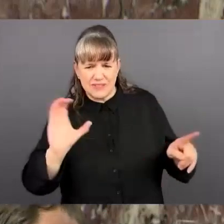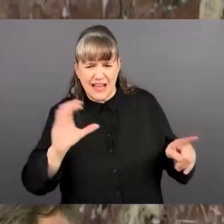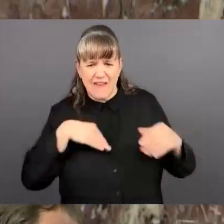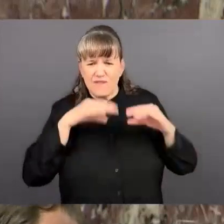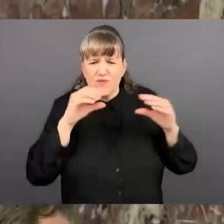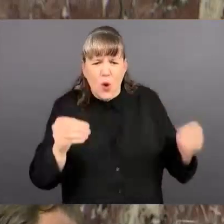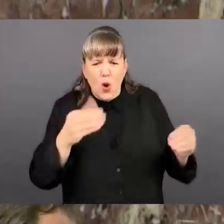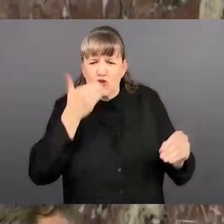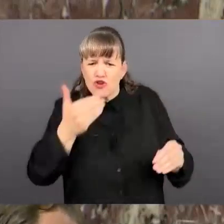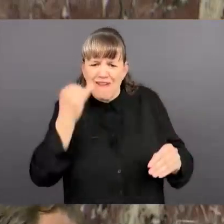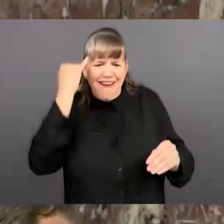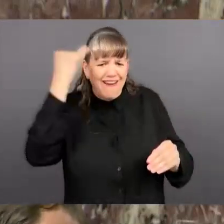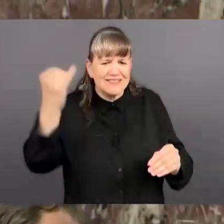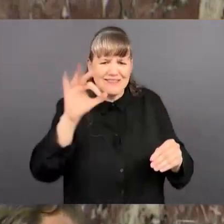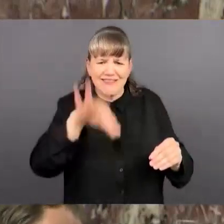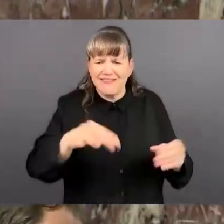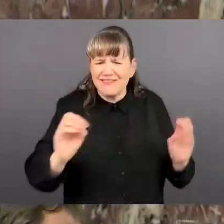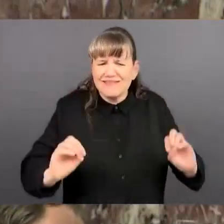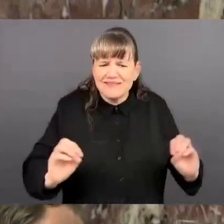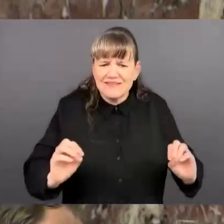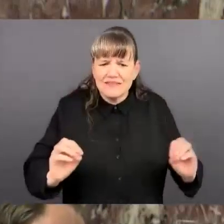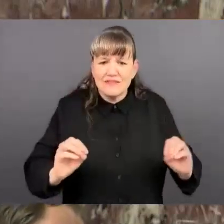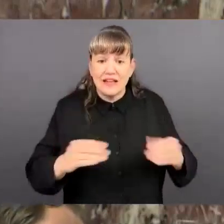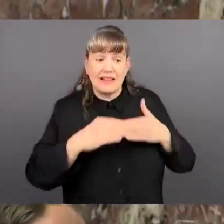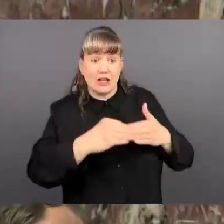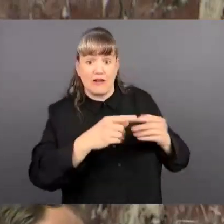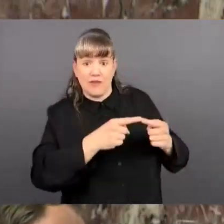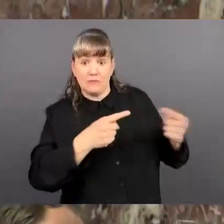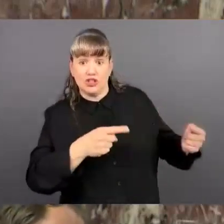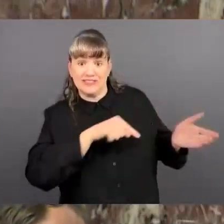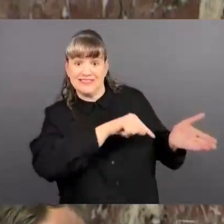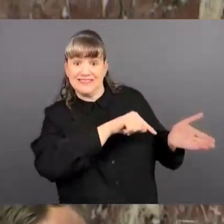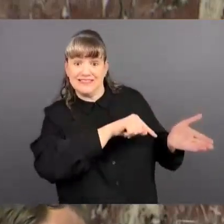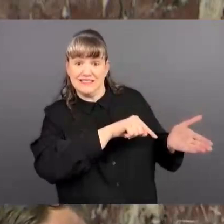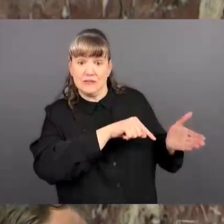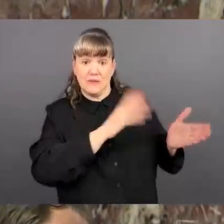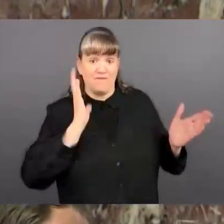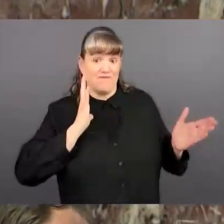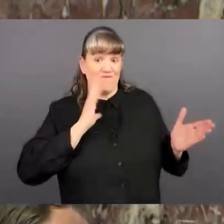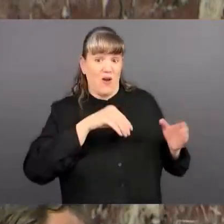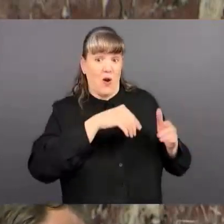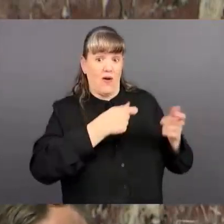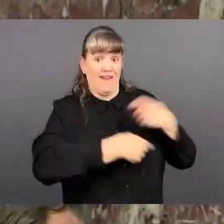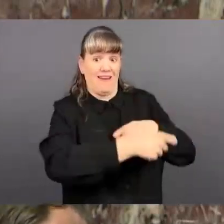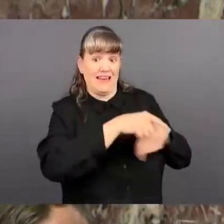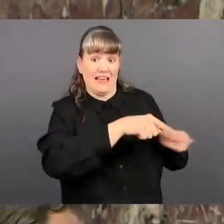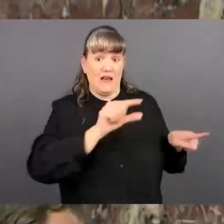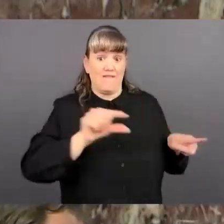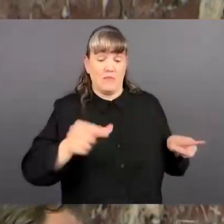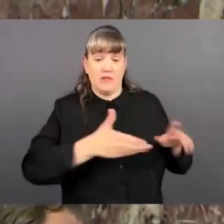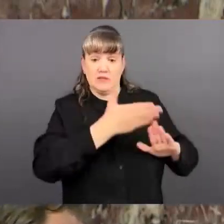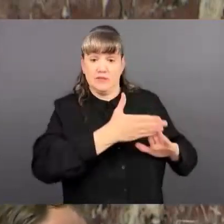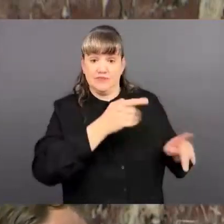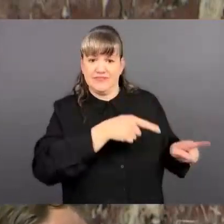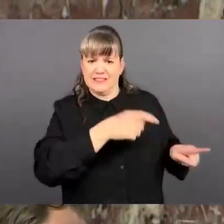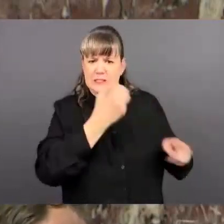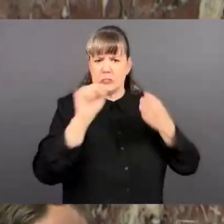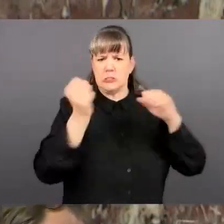Opposition, when he was in government, he fought the teachers all the way to the Supreme Court. He